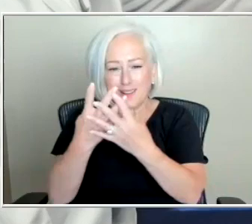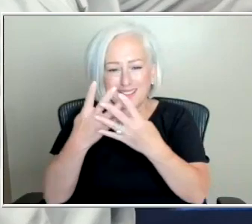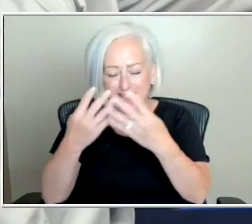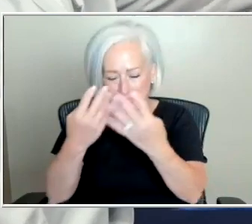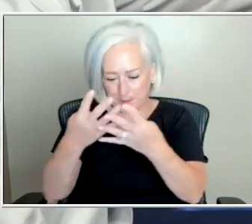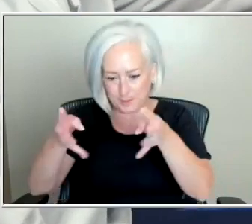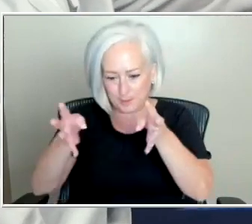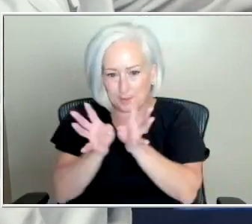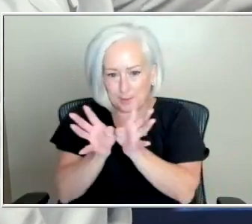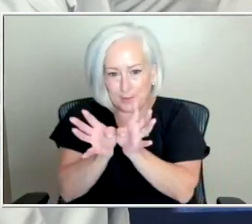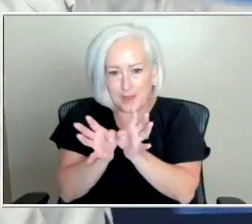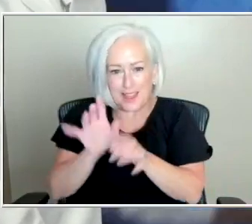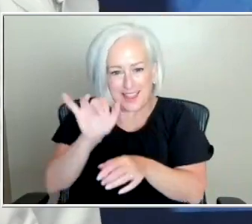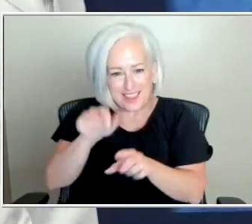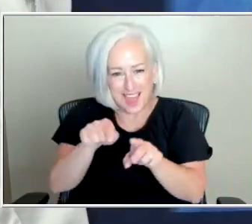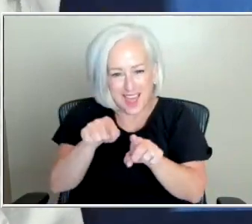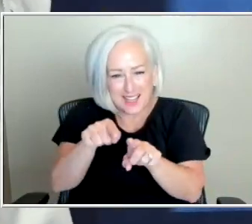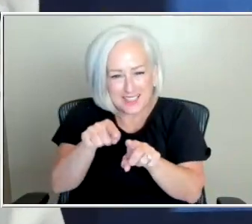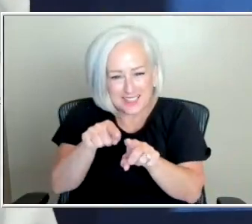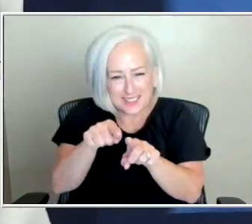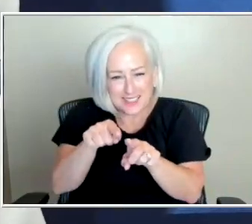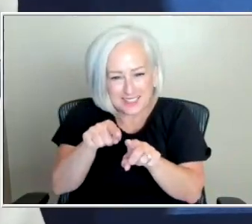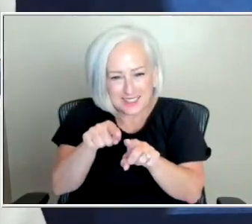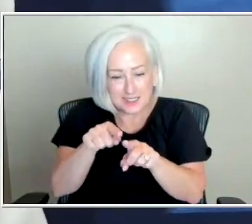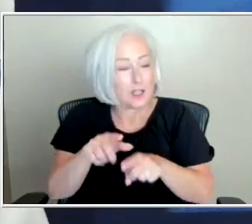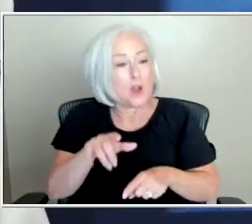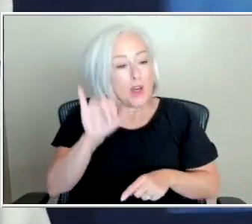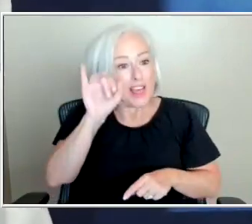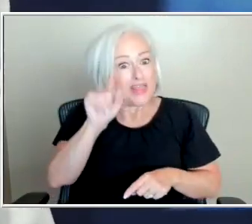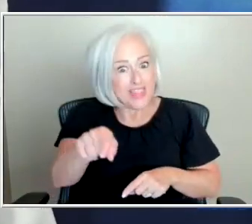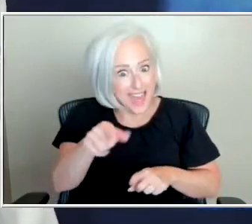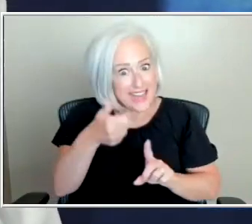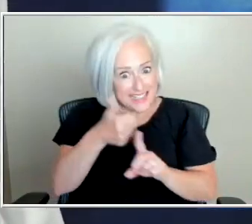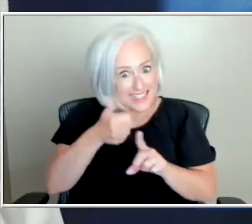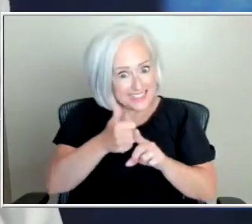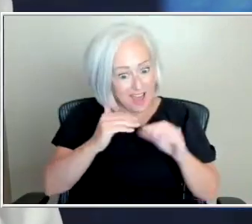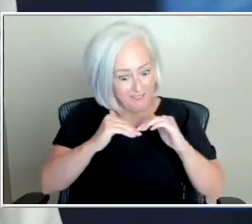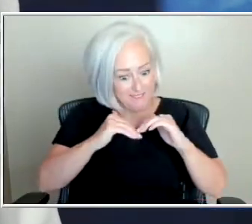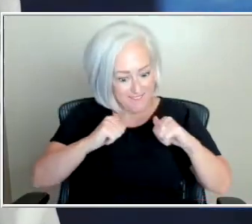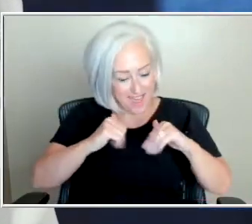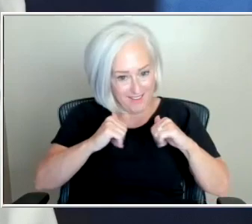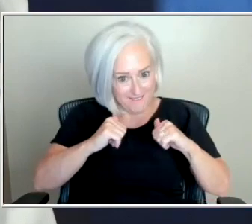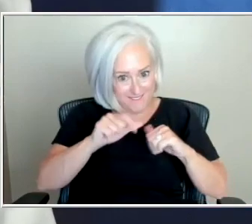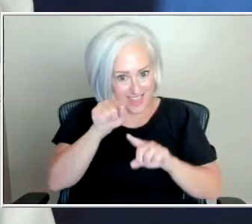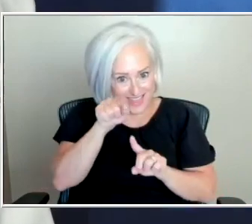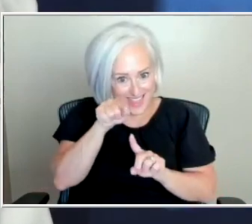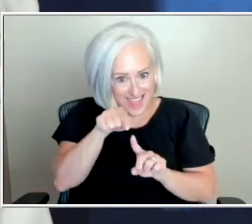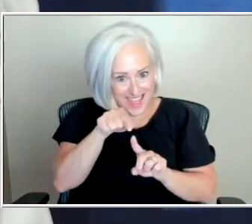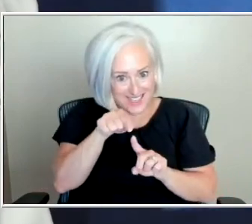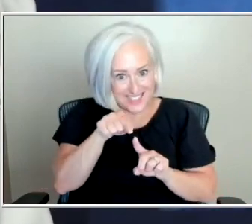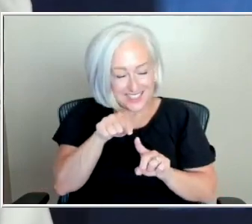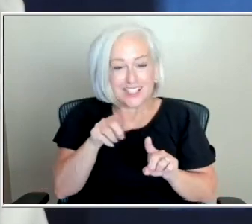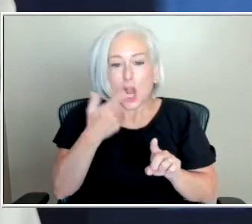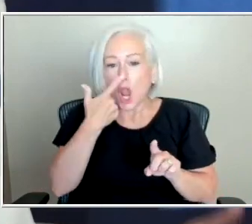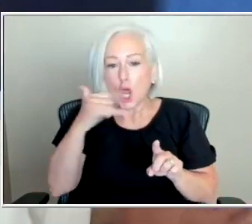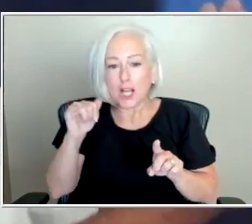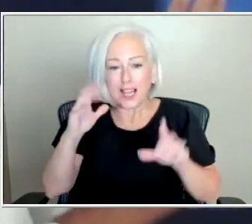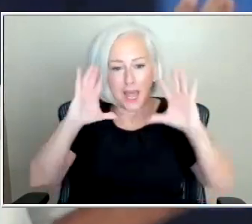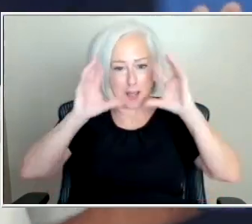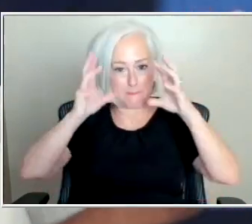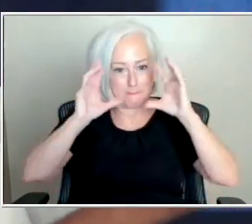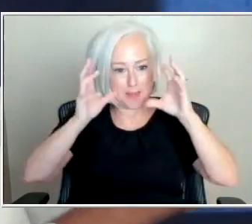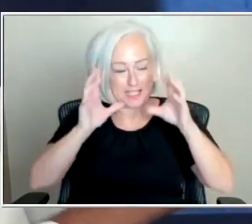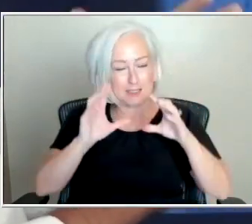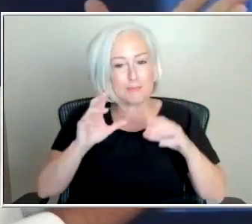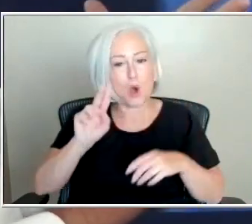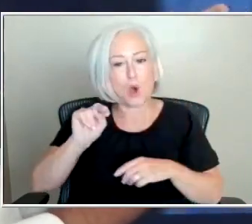little area right here, the little net. No, that's the valve itself. So that goes in and it's pulling it out. The basketball net is the frame, the metal frame, and the leaflets are